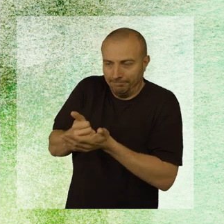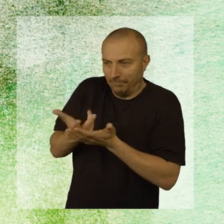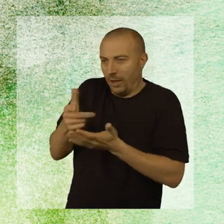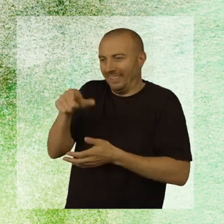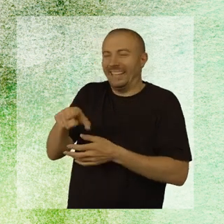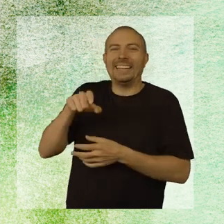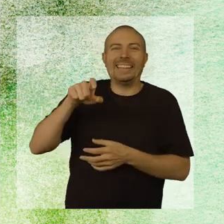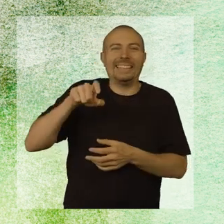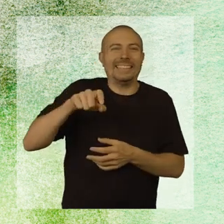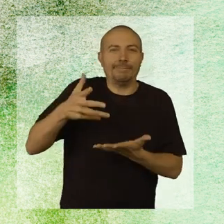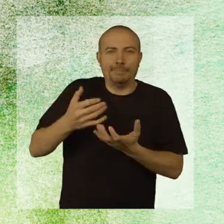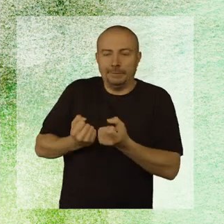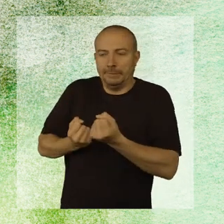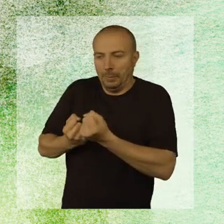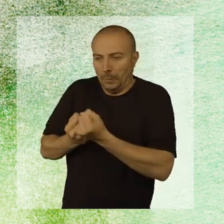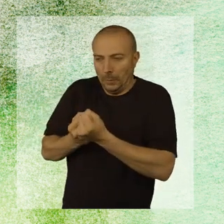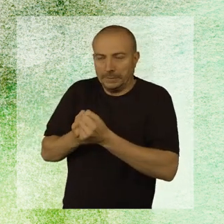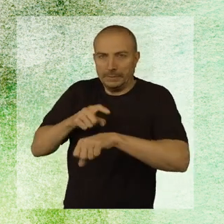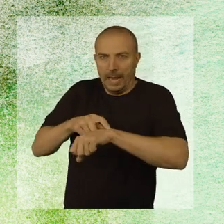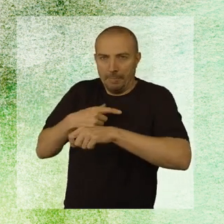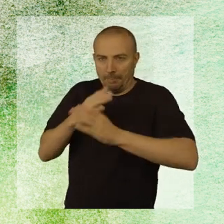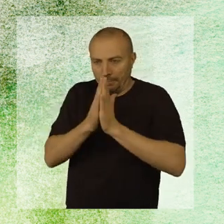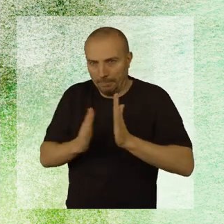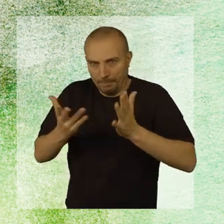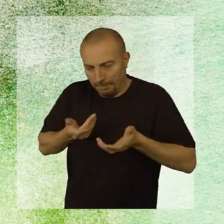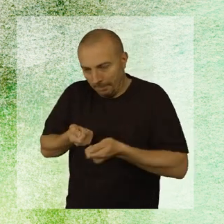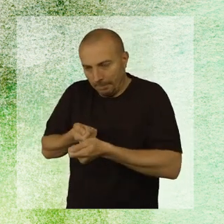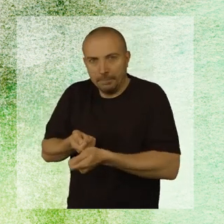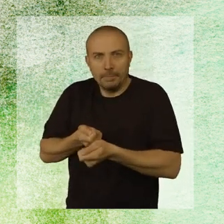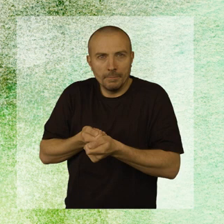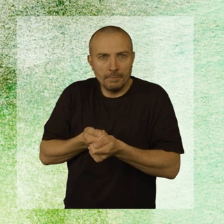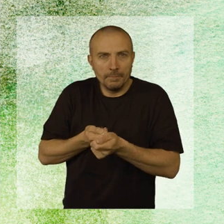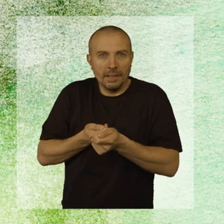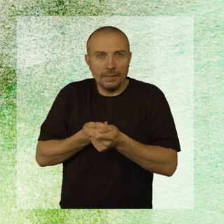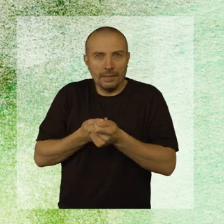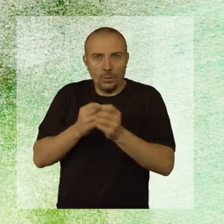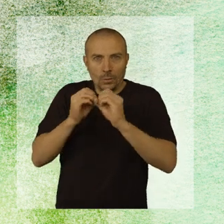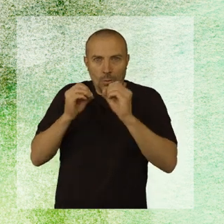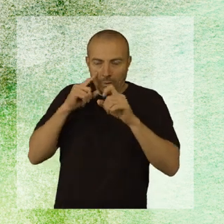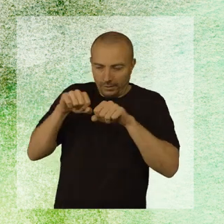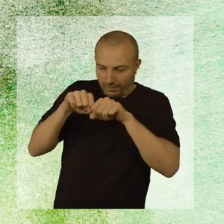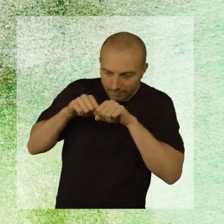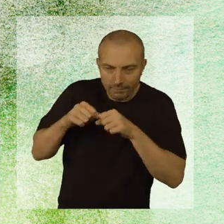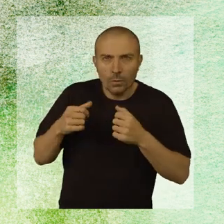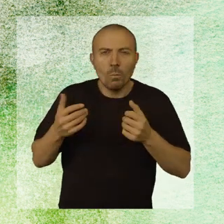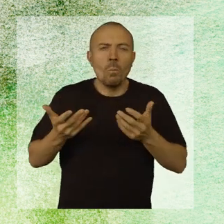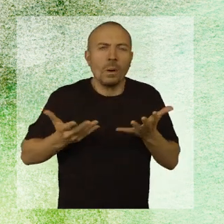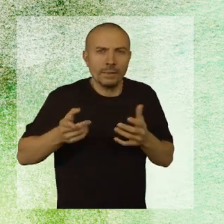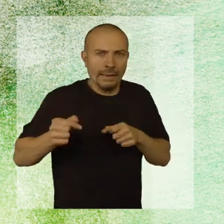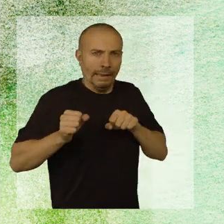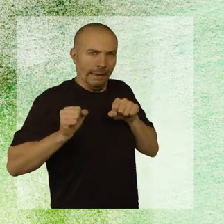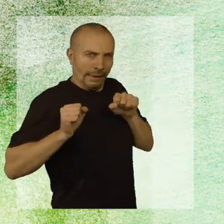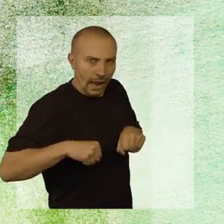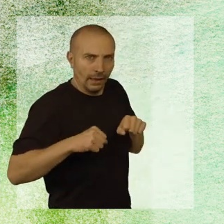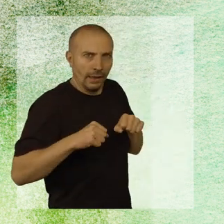be cared about, that cared for, or persons that need support all the time, without having look